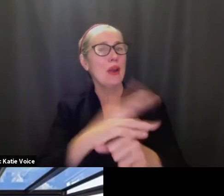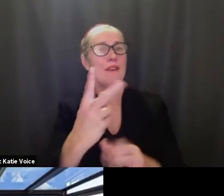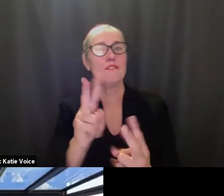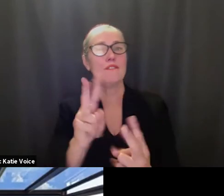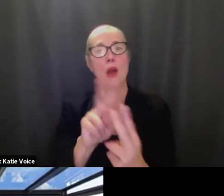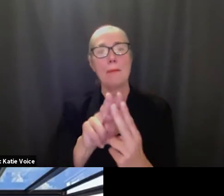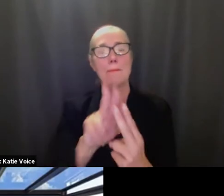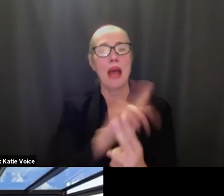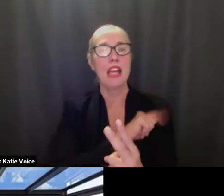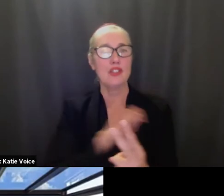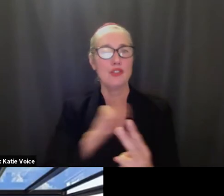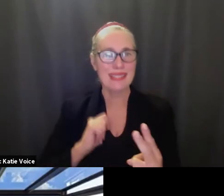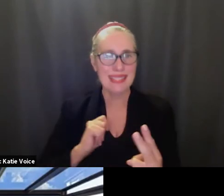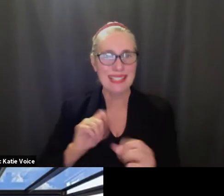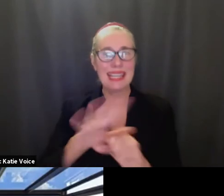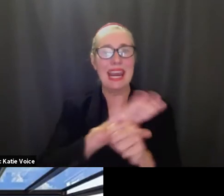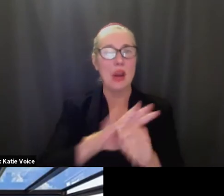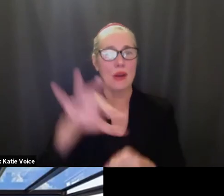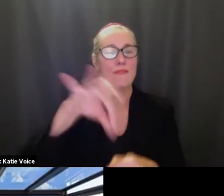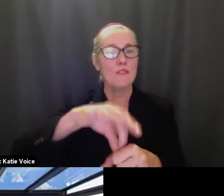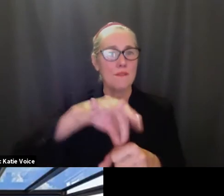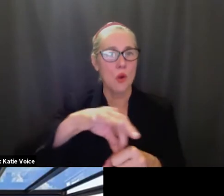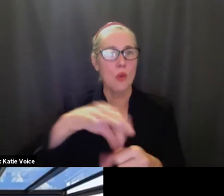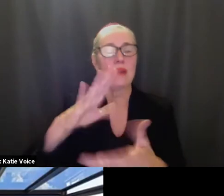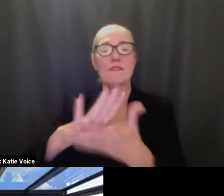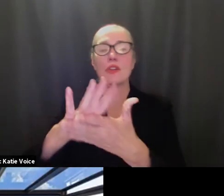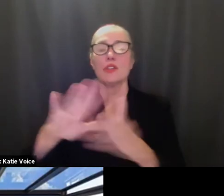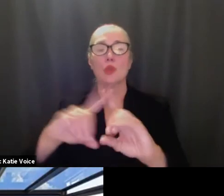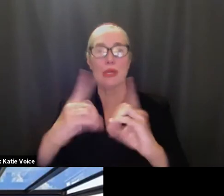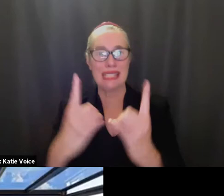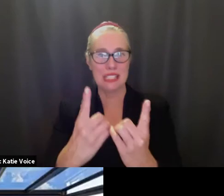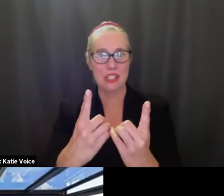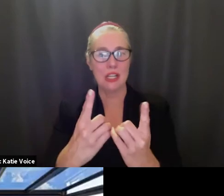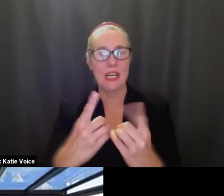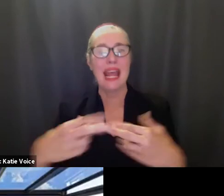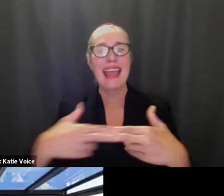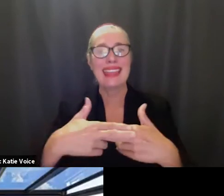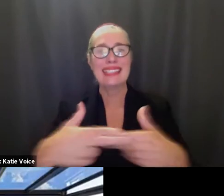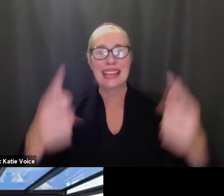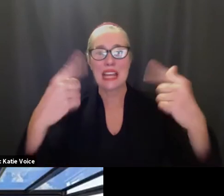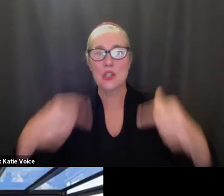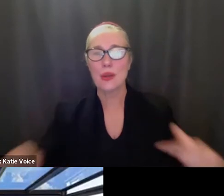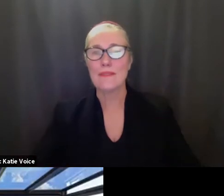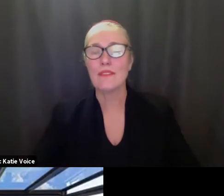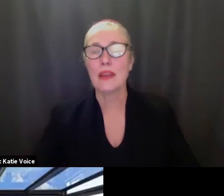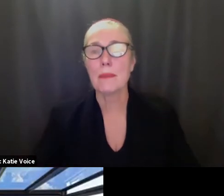the school district um go ahead and flip the slide here